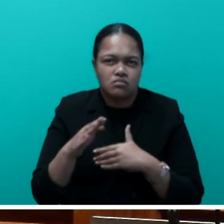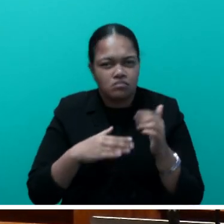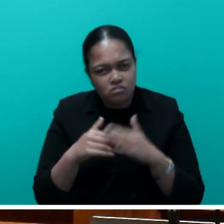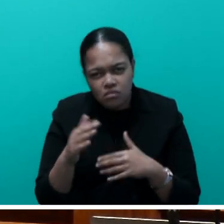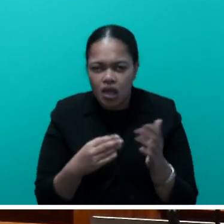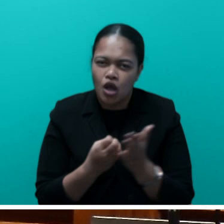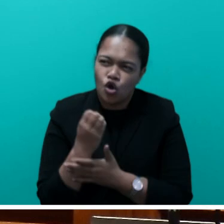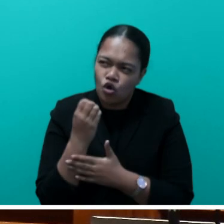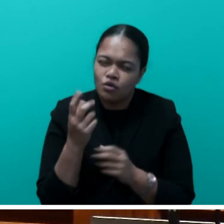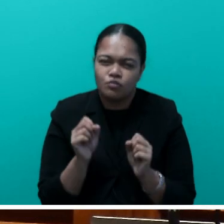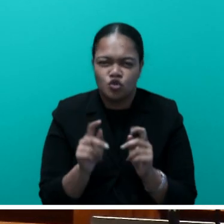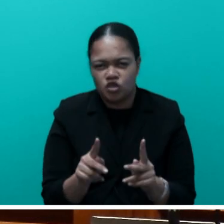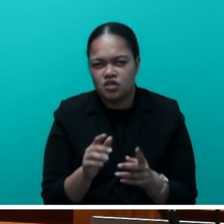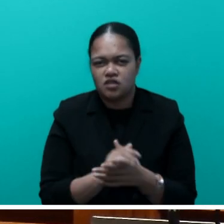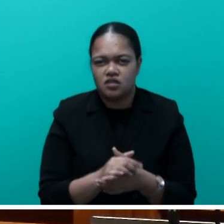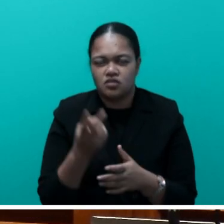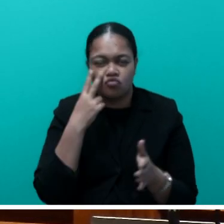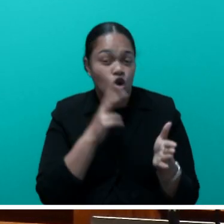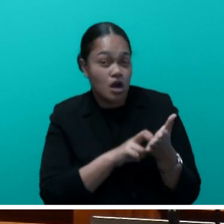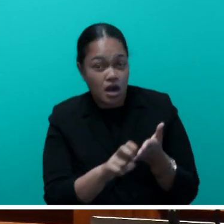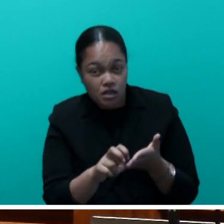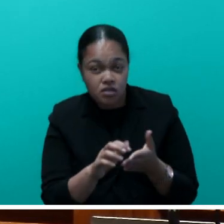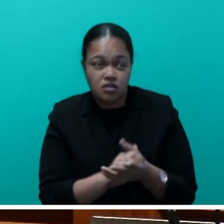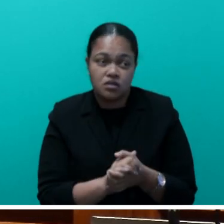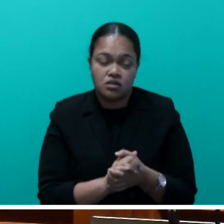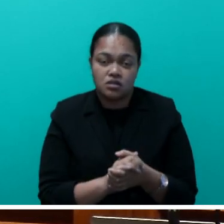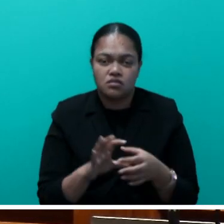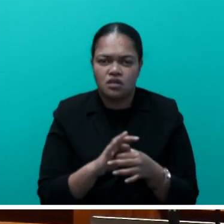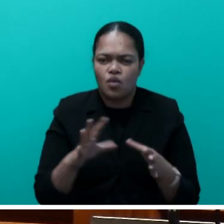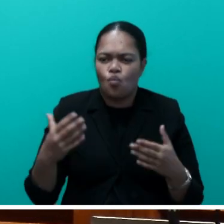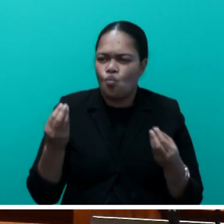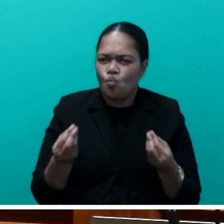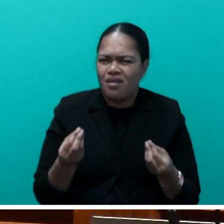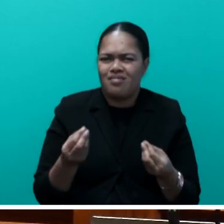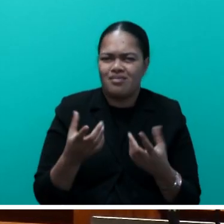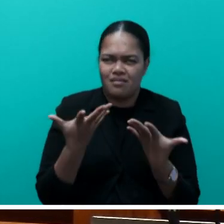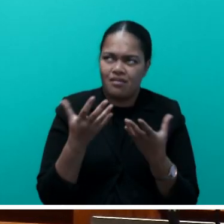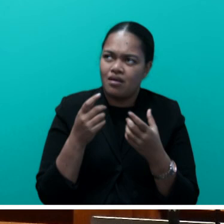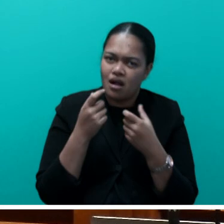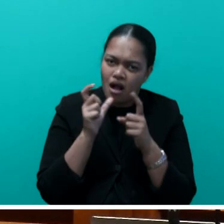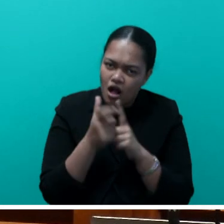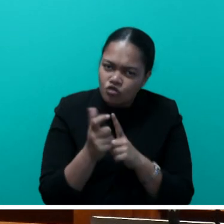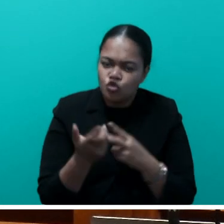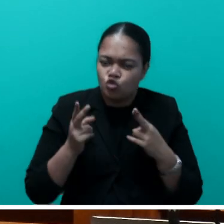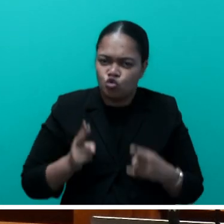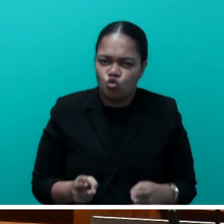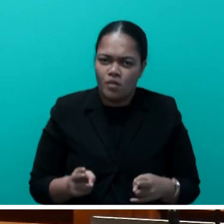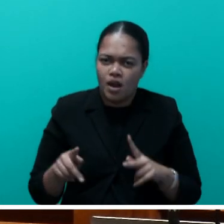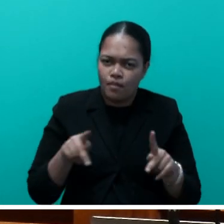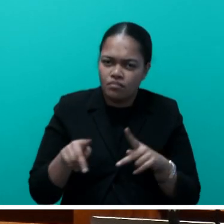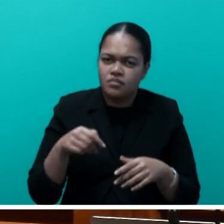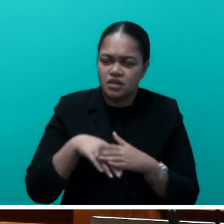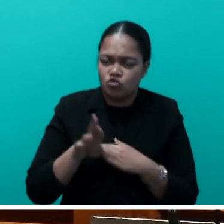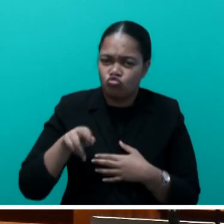economic opportunities. Recognizing and unlocking the wealth of resources, cultural heritage, and human potential existing in our rural